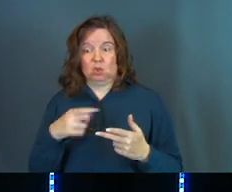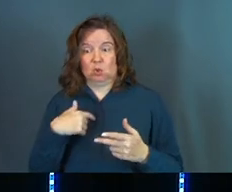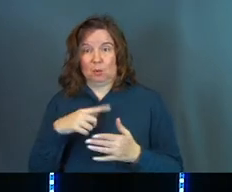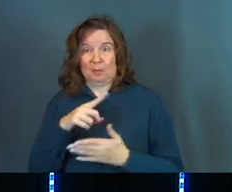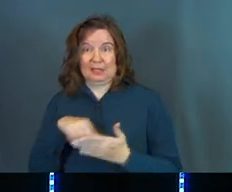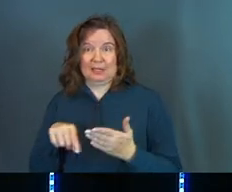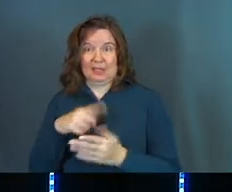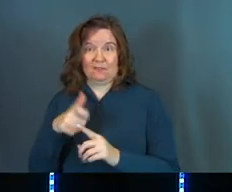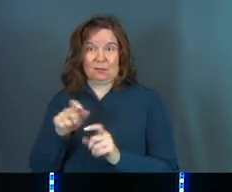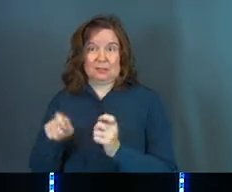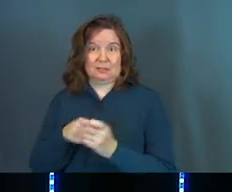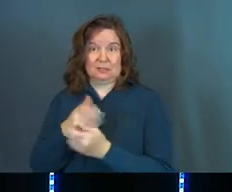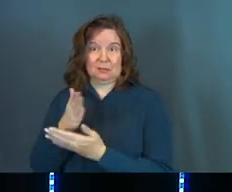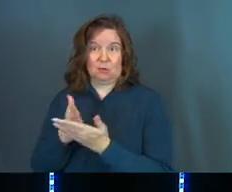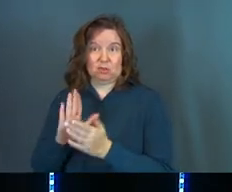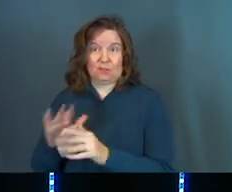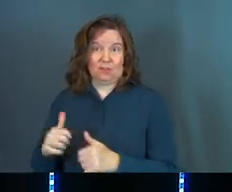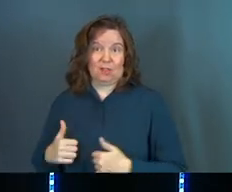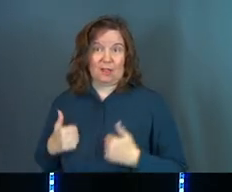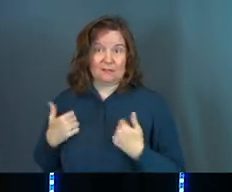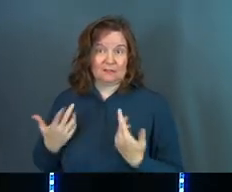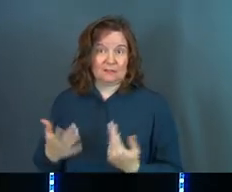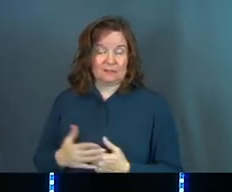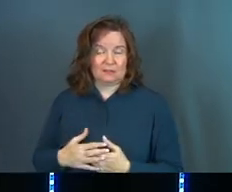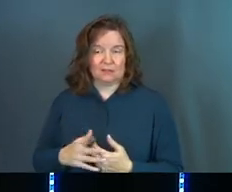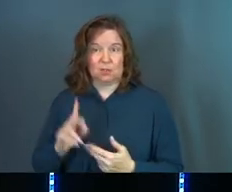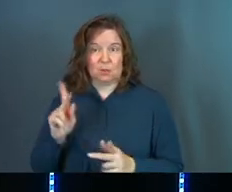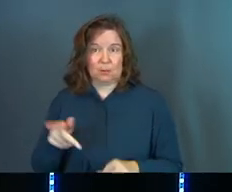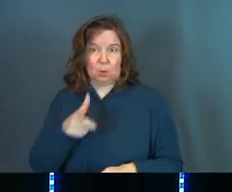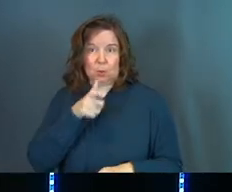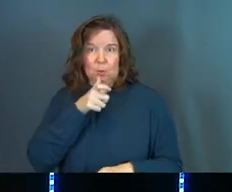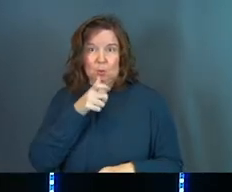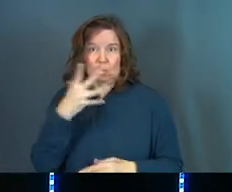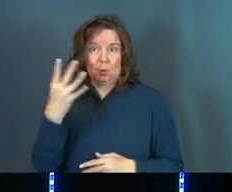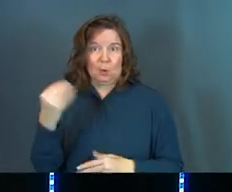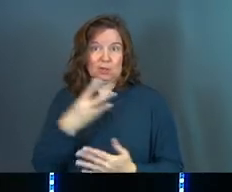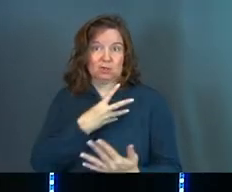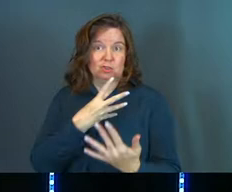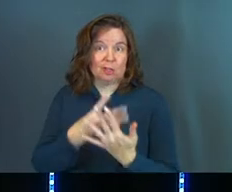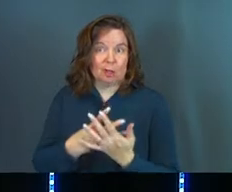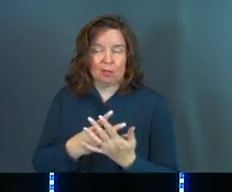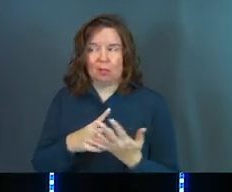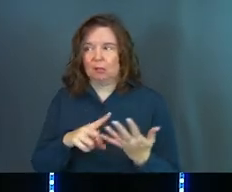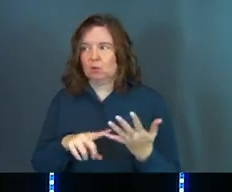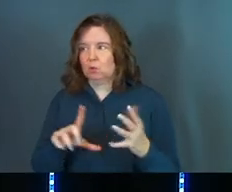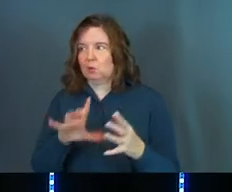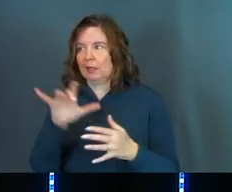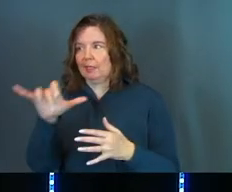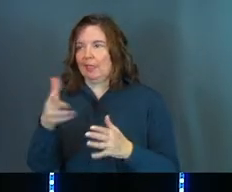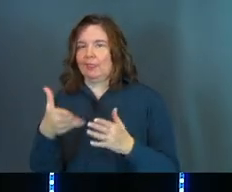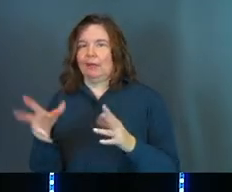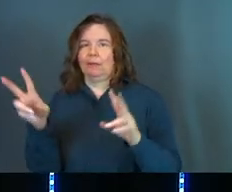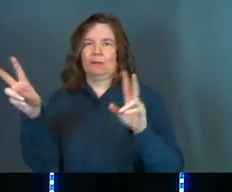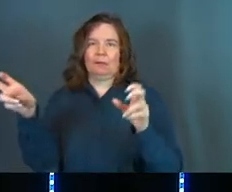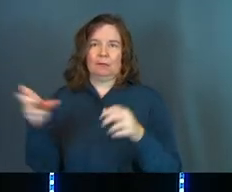been canceled from a certain portion of your life. You're the person who went to jail. You're the person who did that